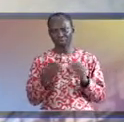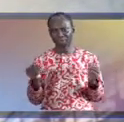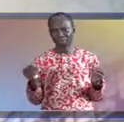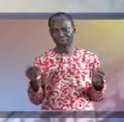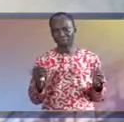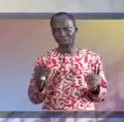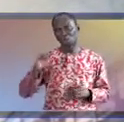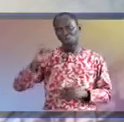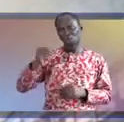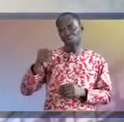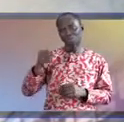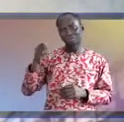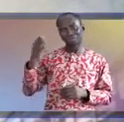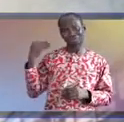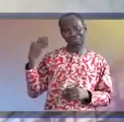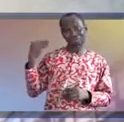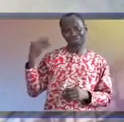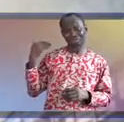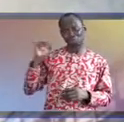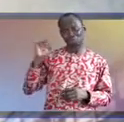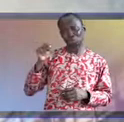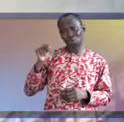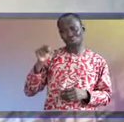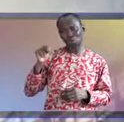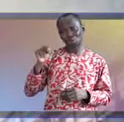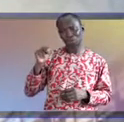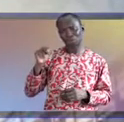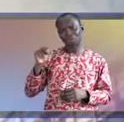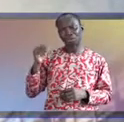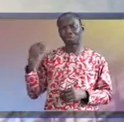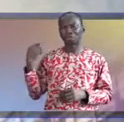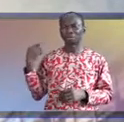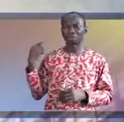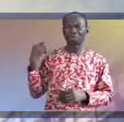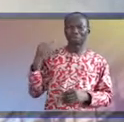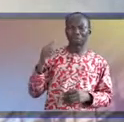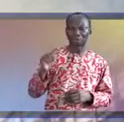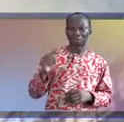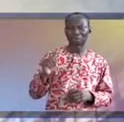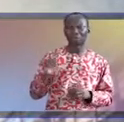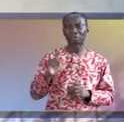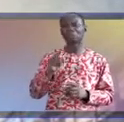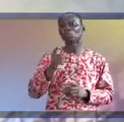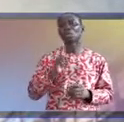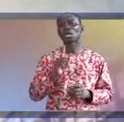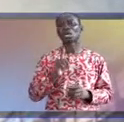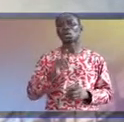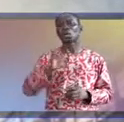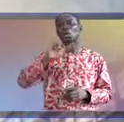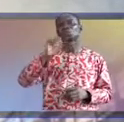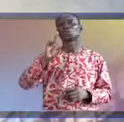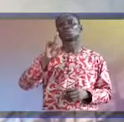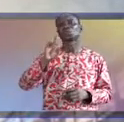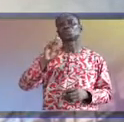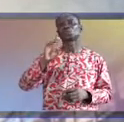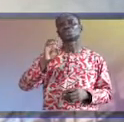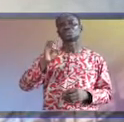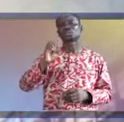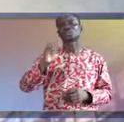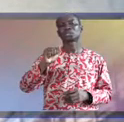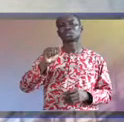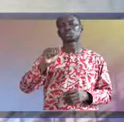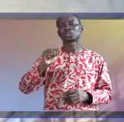Johannes Uboni, Echo Judea, Anna Oka Oyanko Pansin. As someone who catches on, they